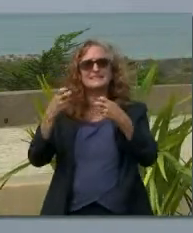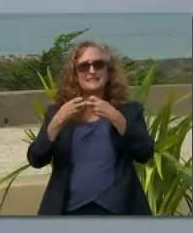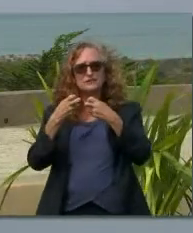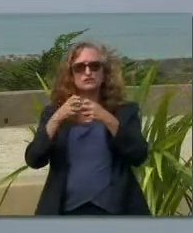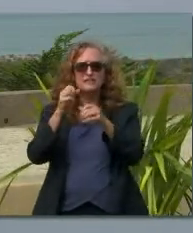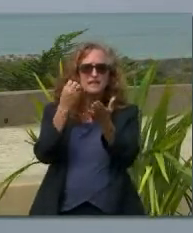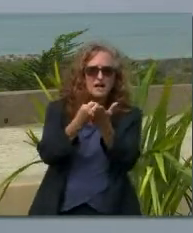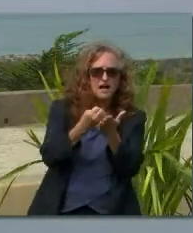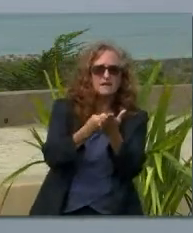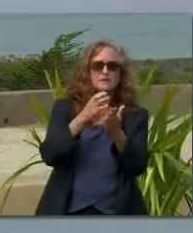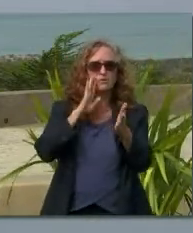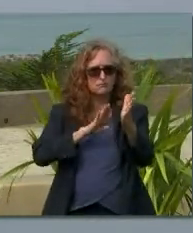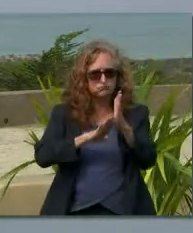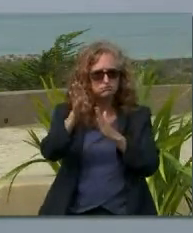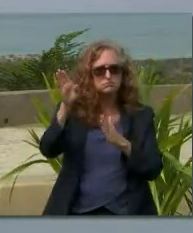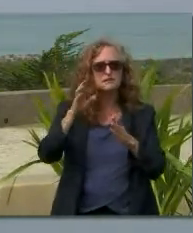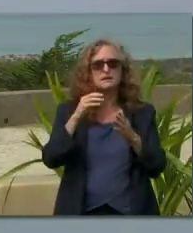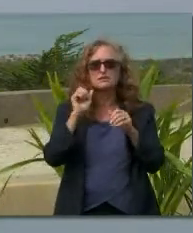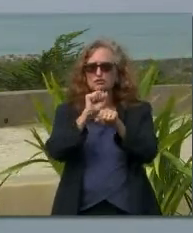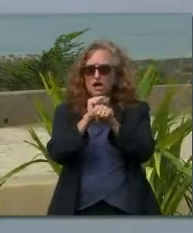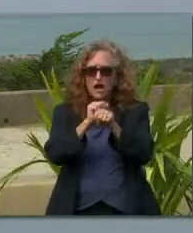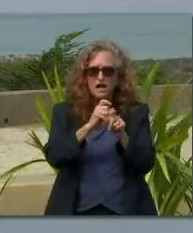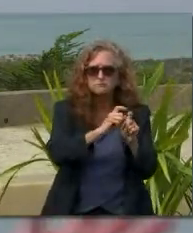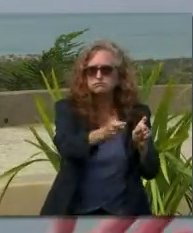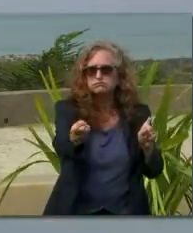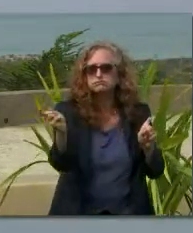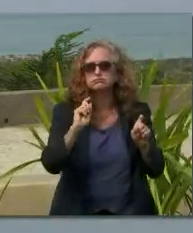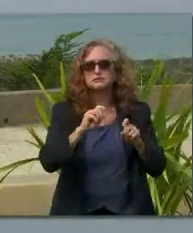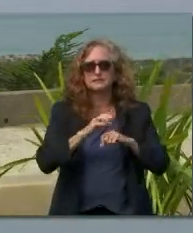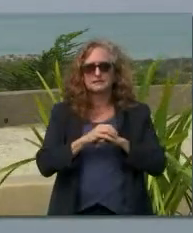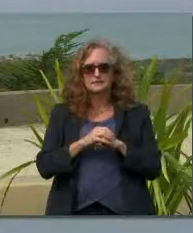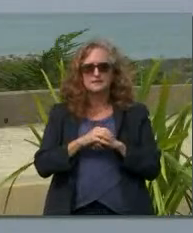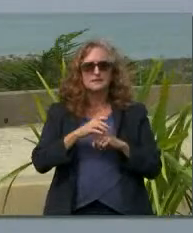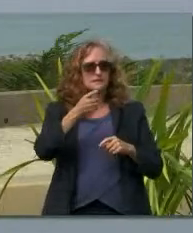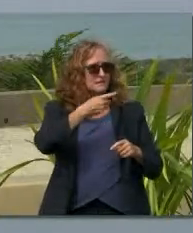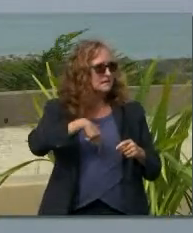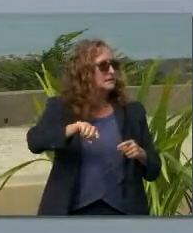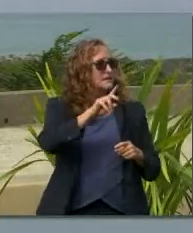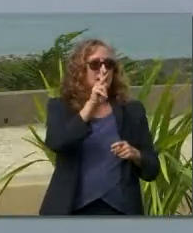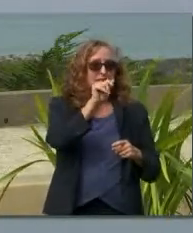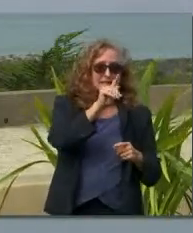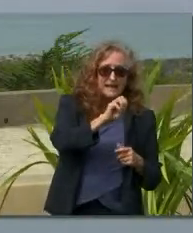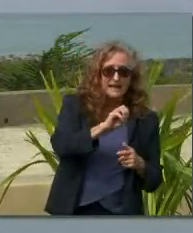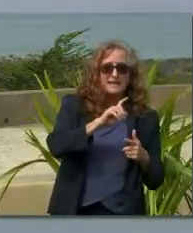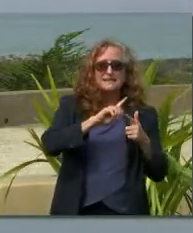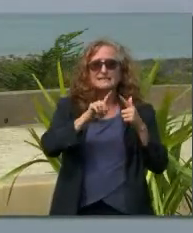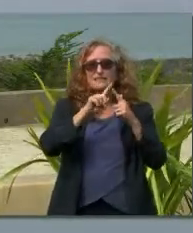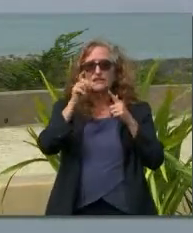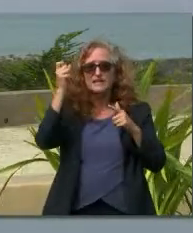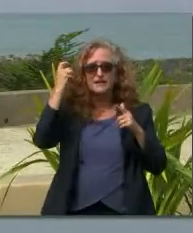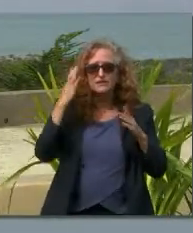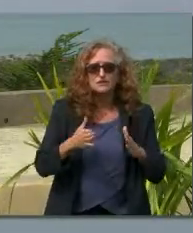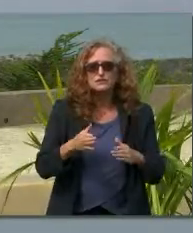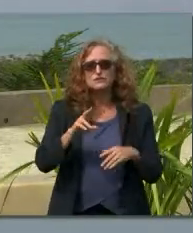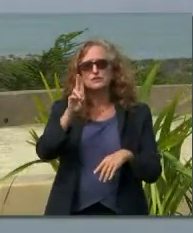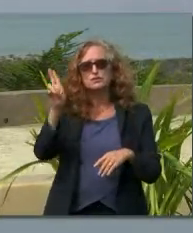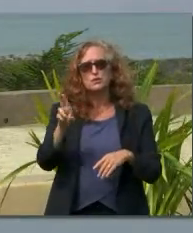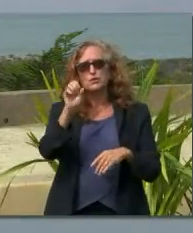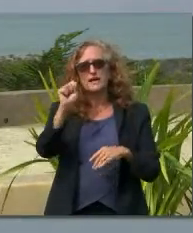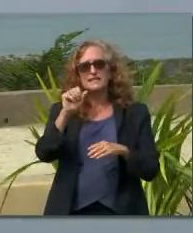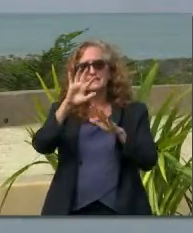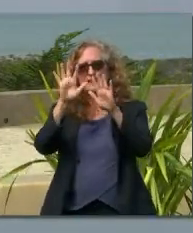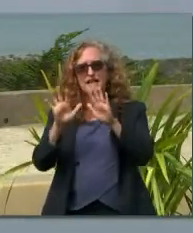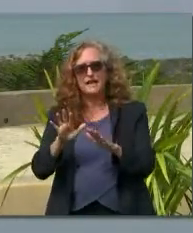space, not just with the Pacific Coast Collaborative, but these two, and Kate's been a big part of this as well. The U.S. Climate Alliance,